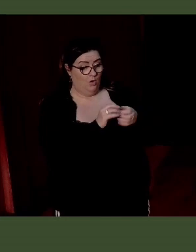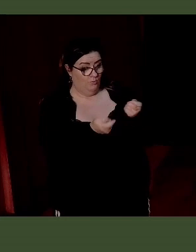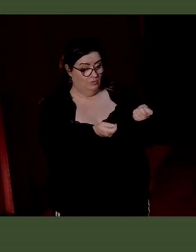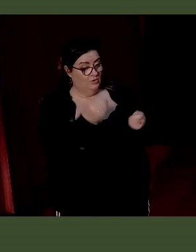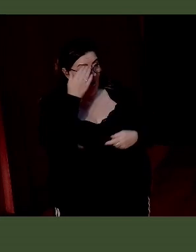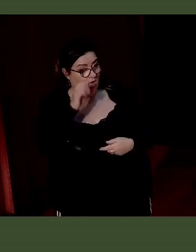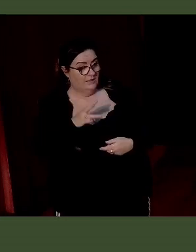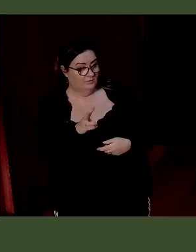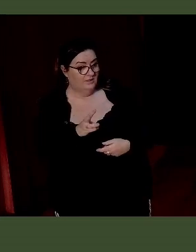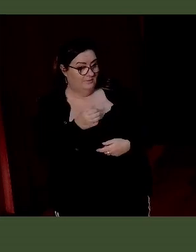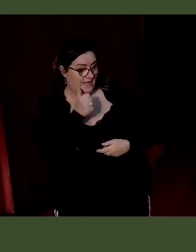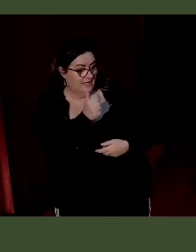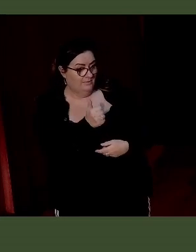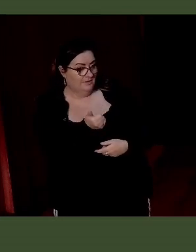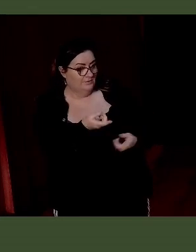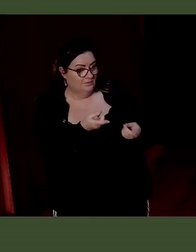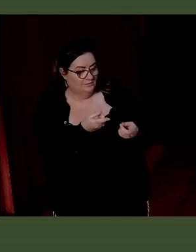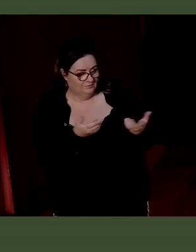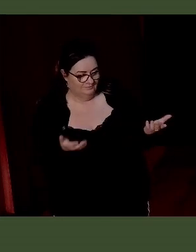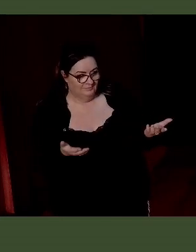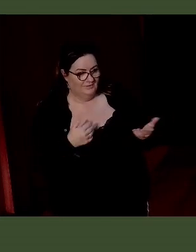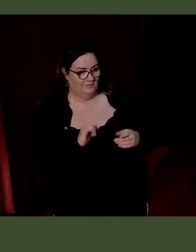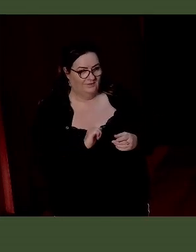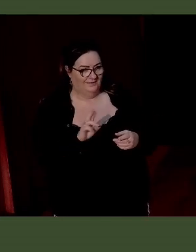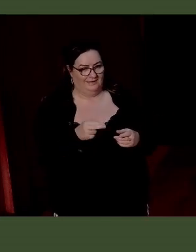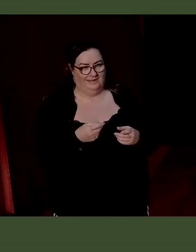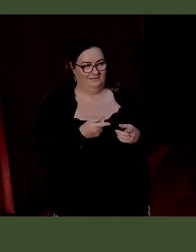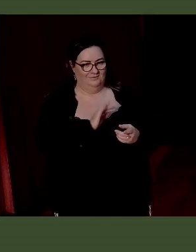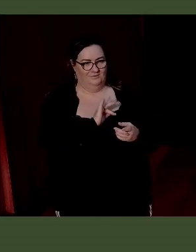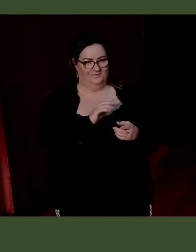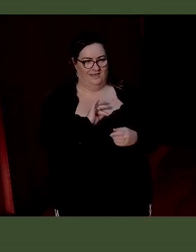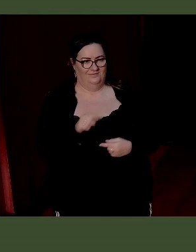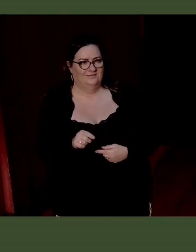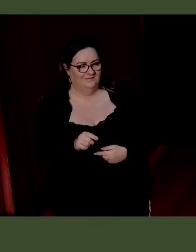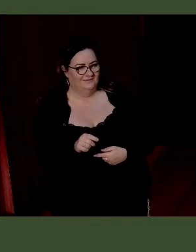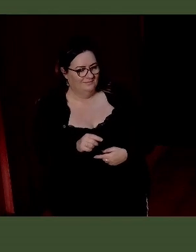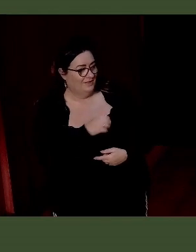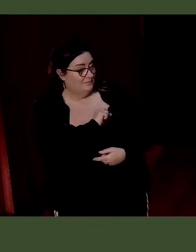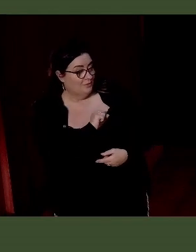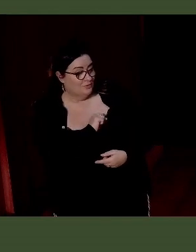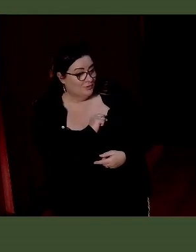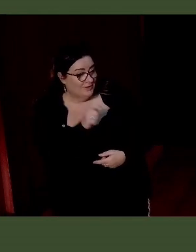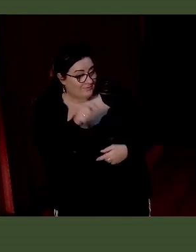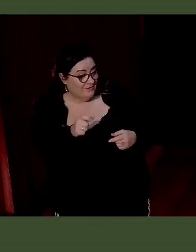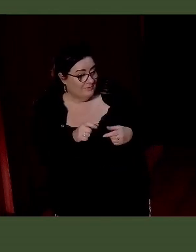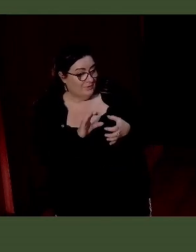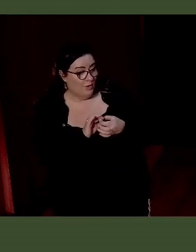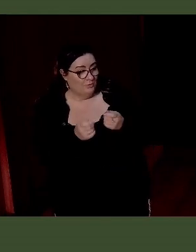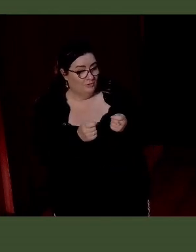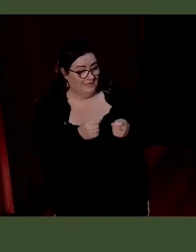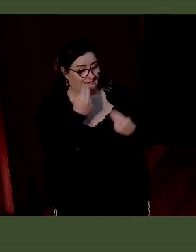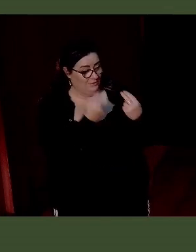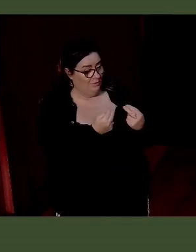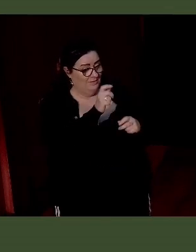resume the right to frugality now denied her. I don't know that that is what people who were campaigning for Home Rule, the ordinary